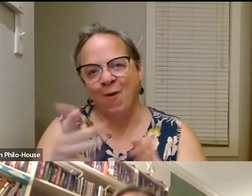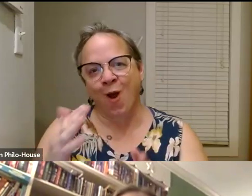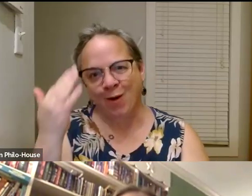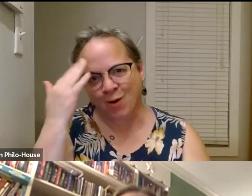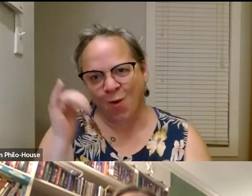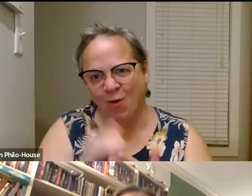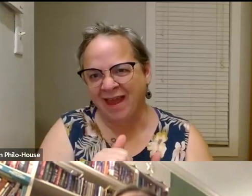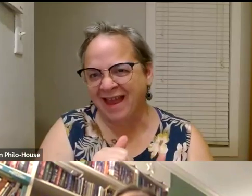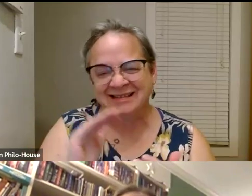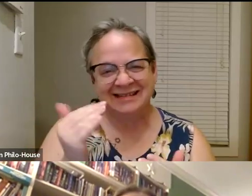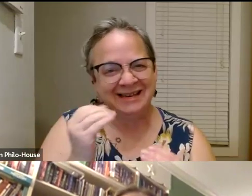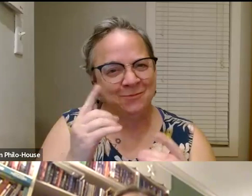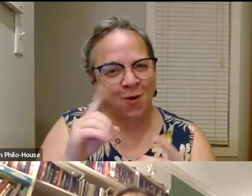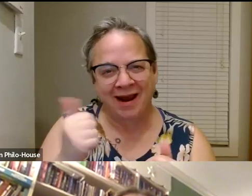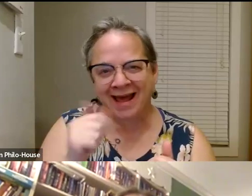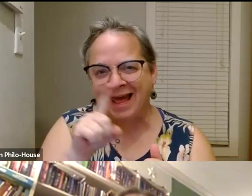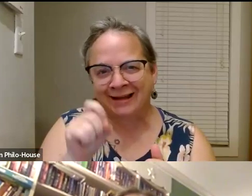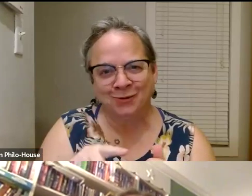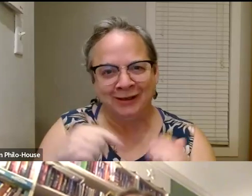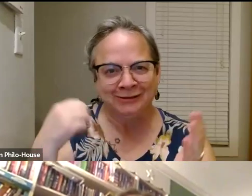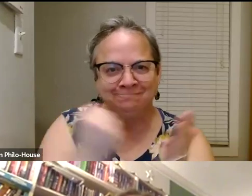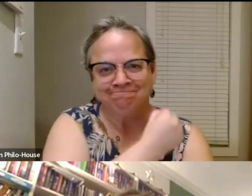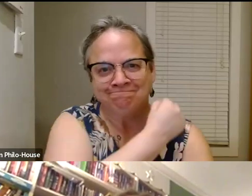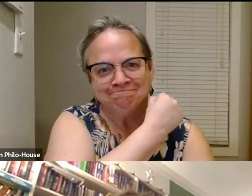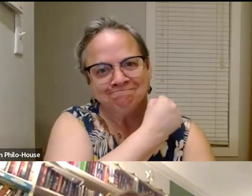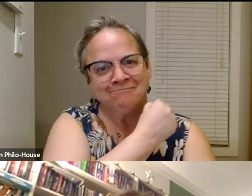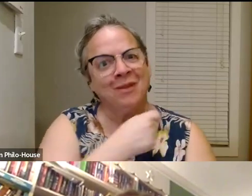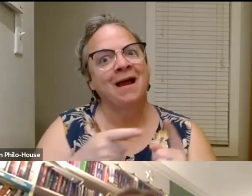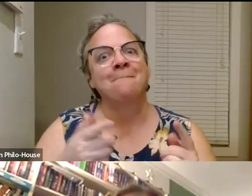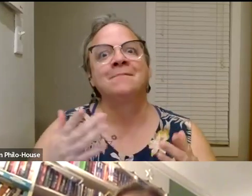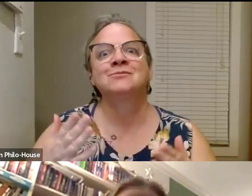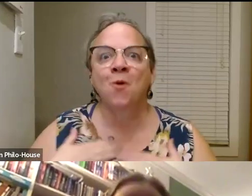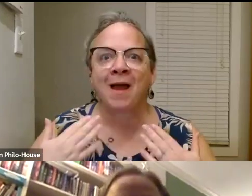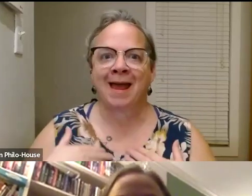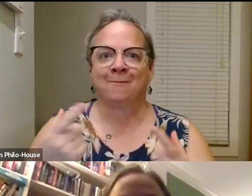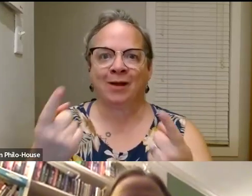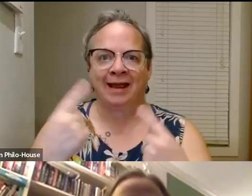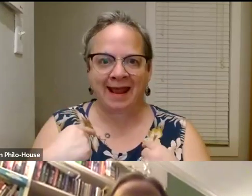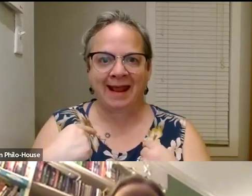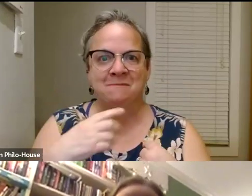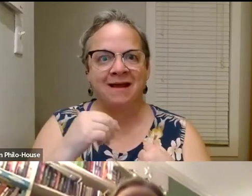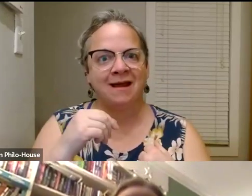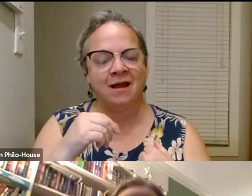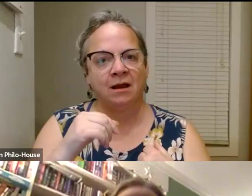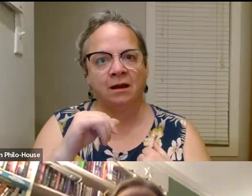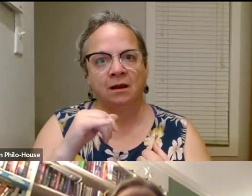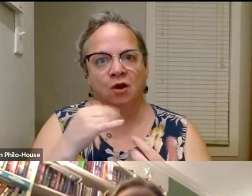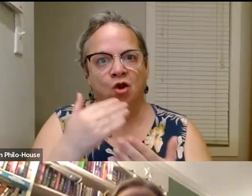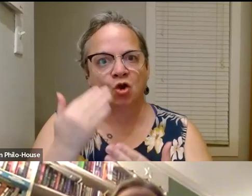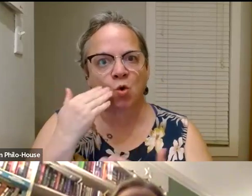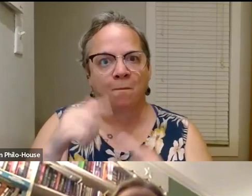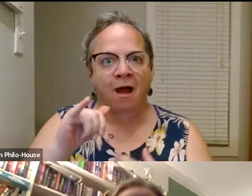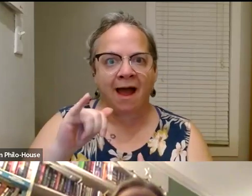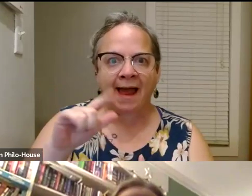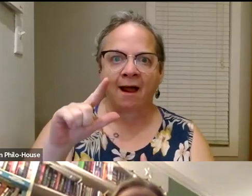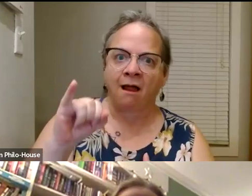Wow. Oh, wait, there was one person that had to go. You know that, they said that in the chat. It seems like there was no other questions, darn. But I am so thrilled